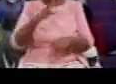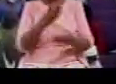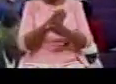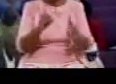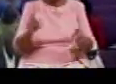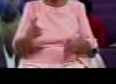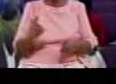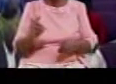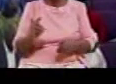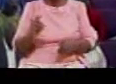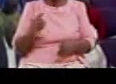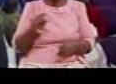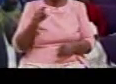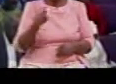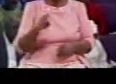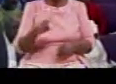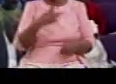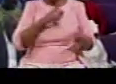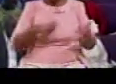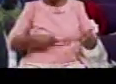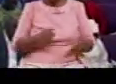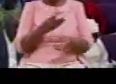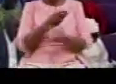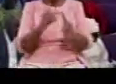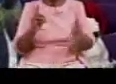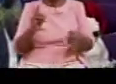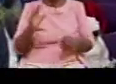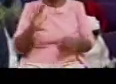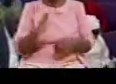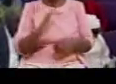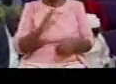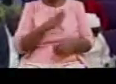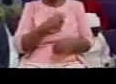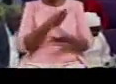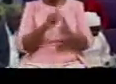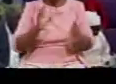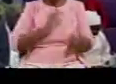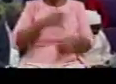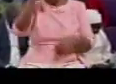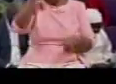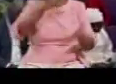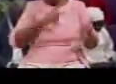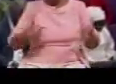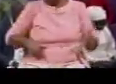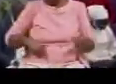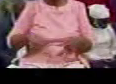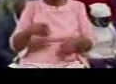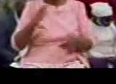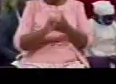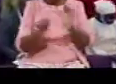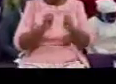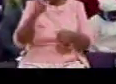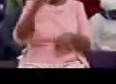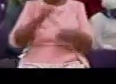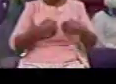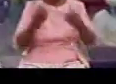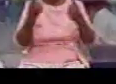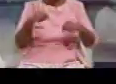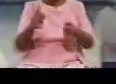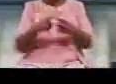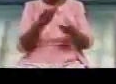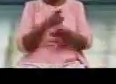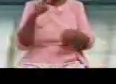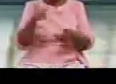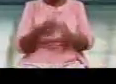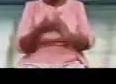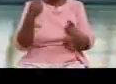said, God delivered me. God has come to deliver you. Look at Matthew chapter 18, verse